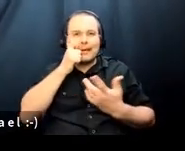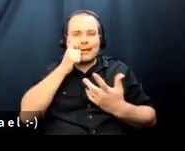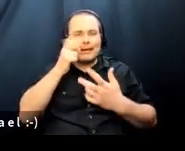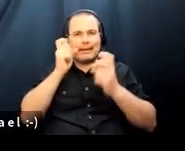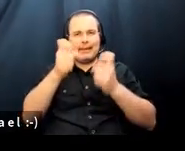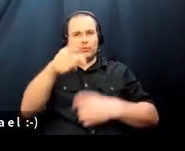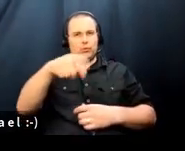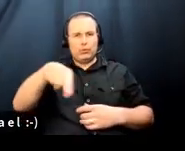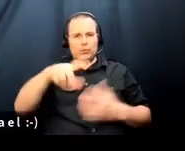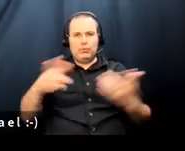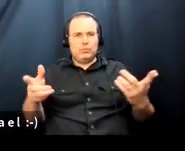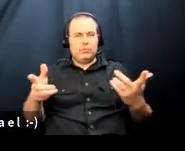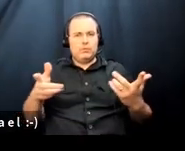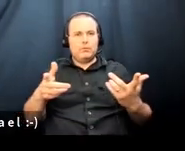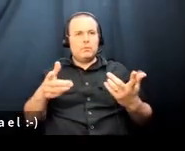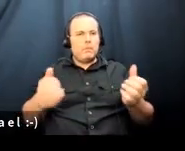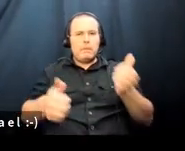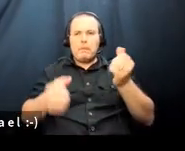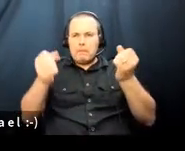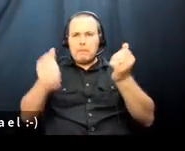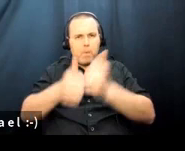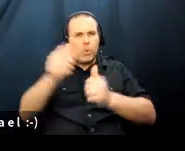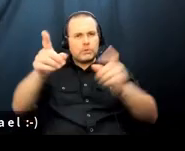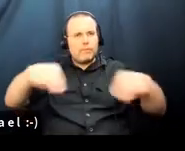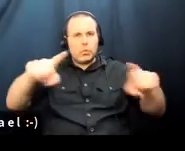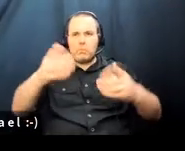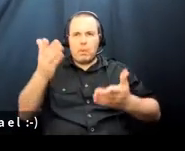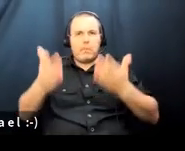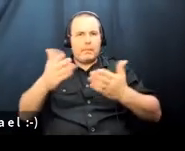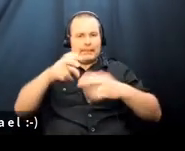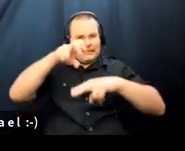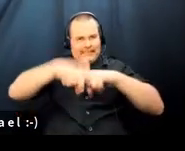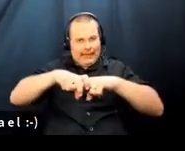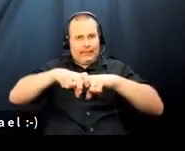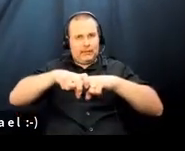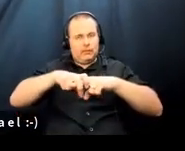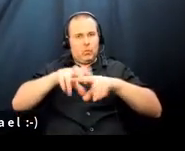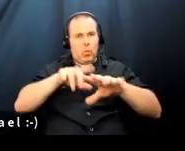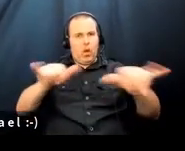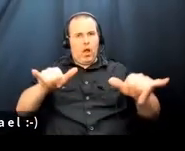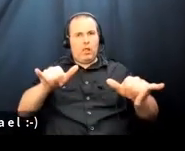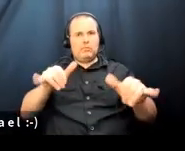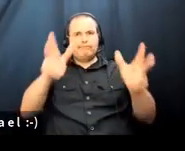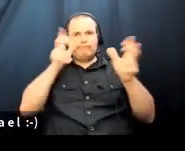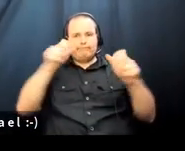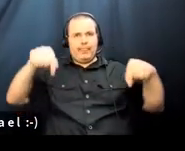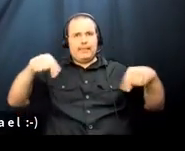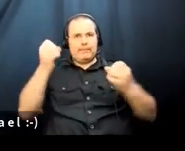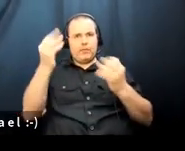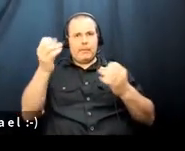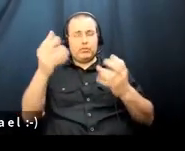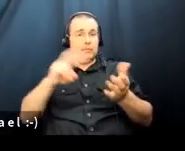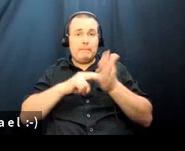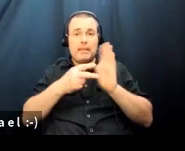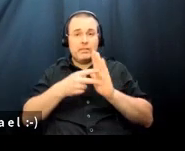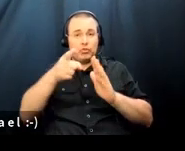down while you're watching this presentation. Well, what that means is that you're sitting on